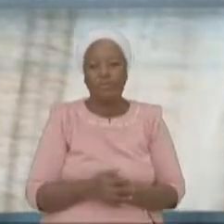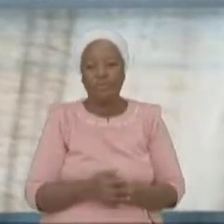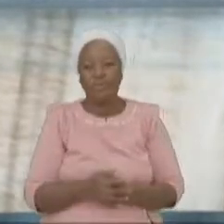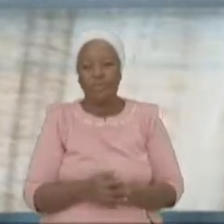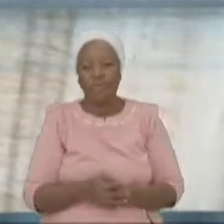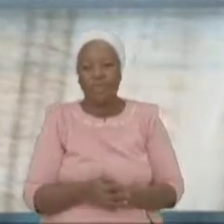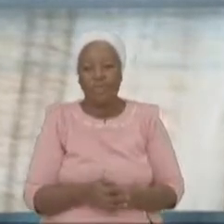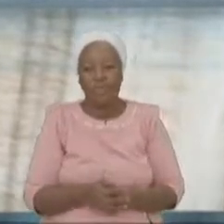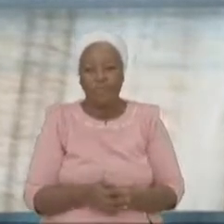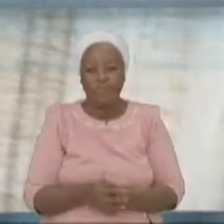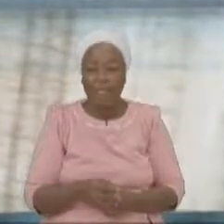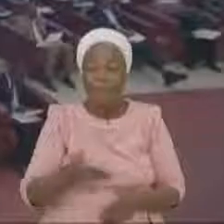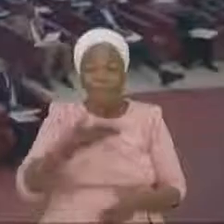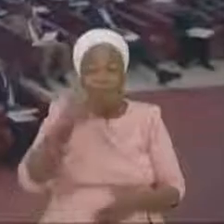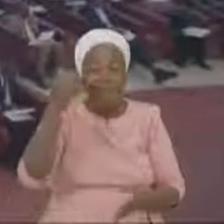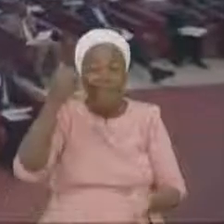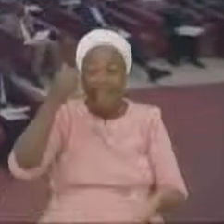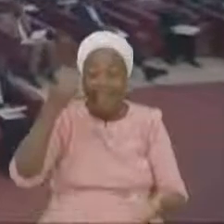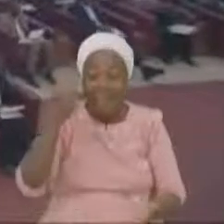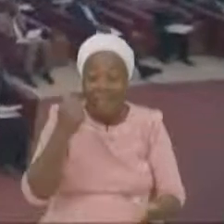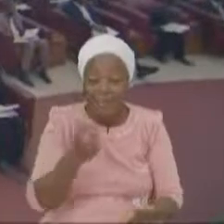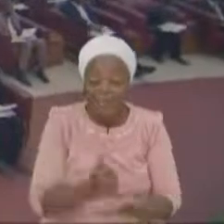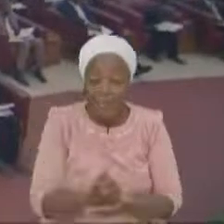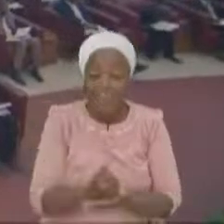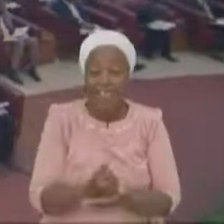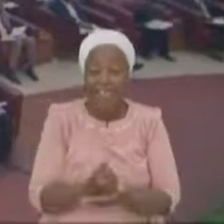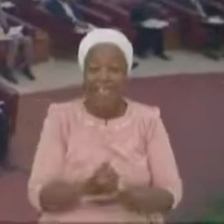A better amen.